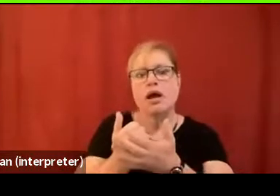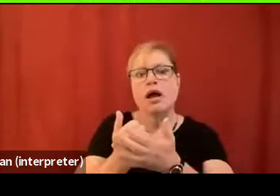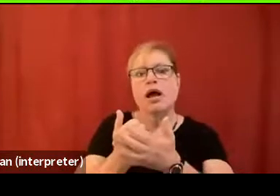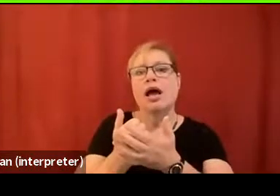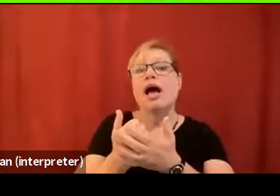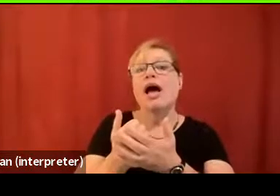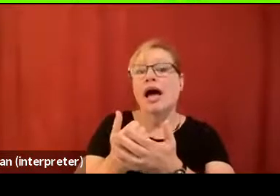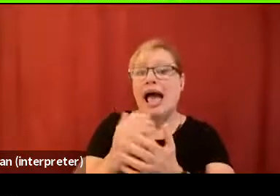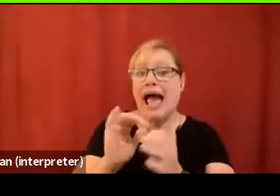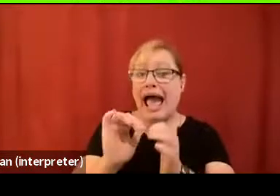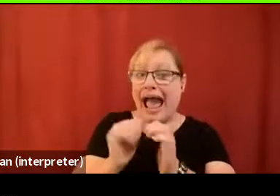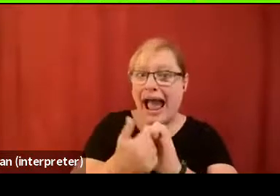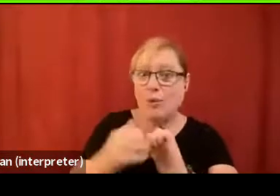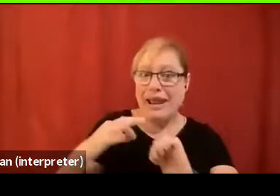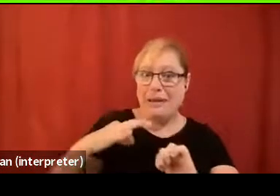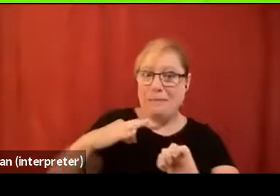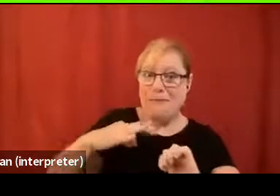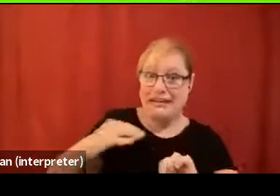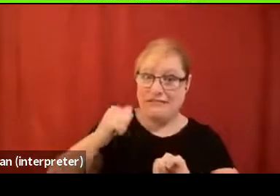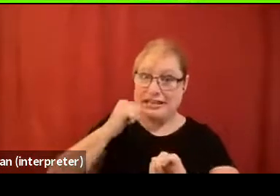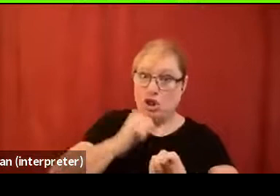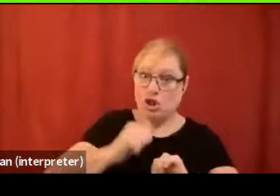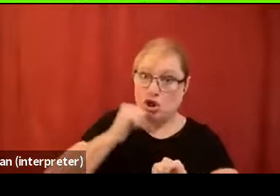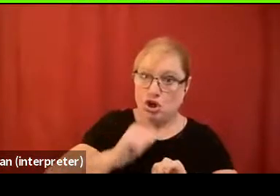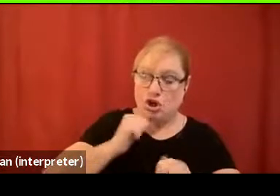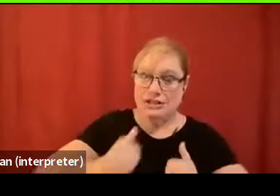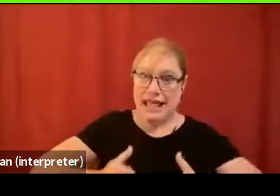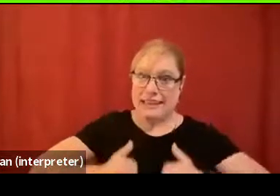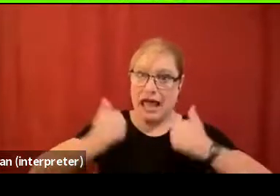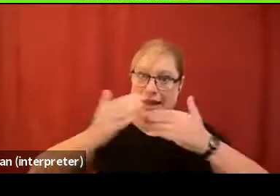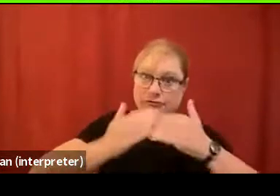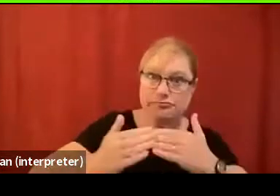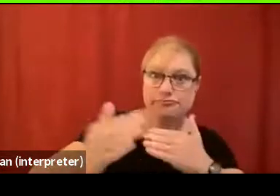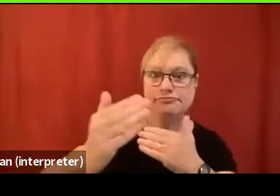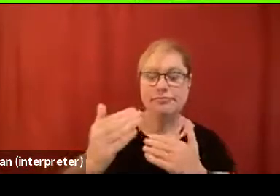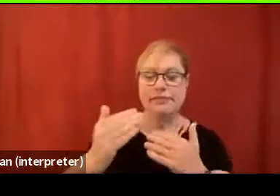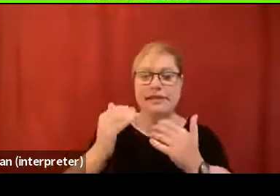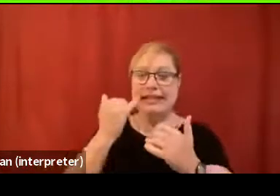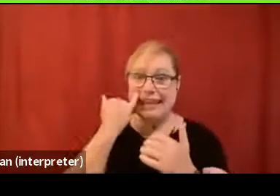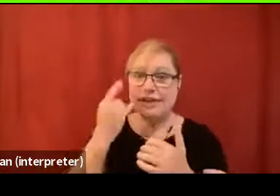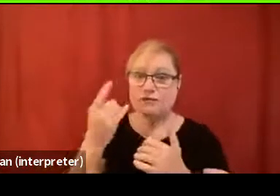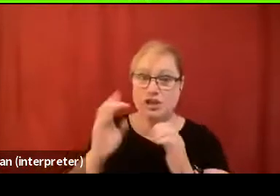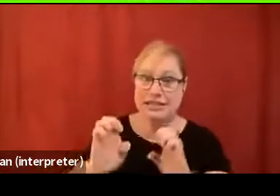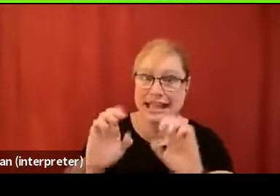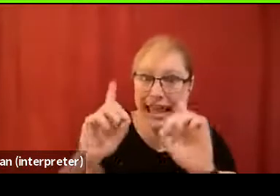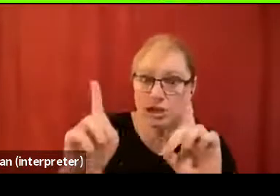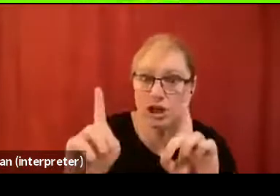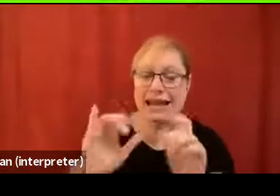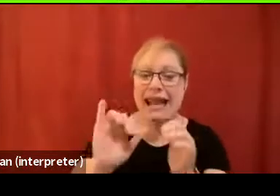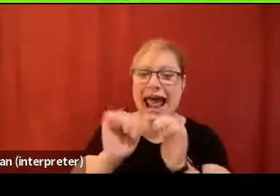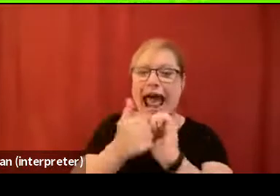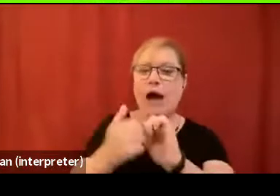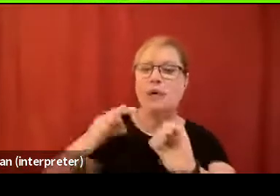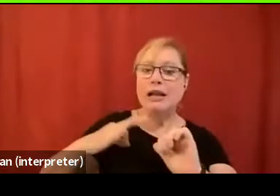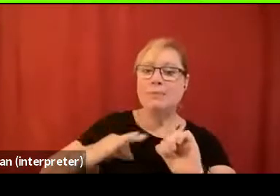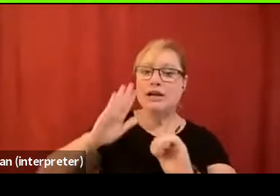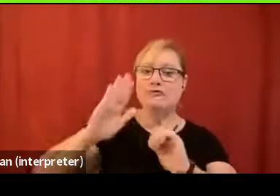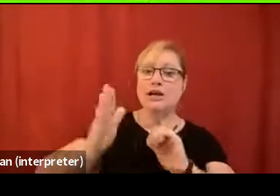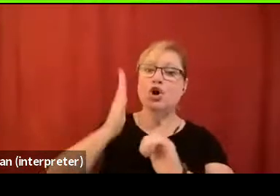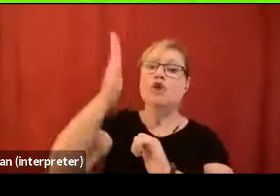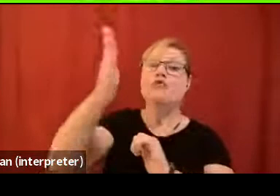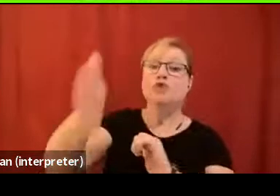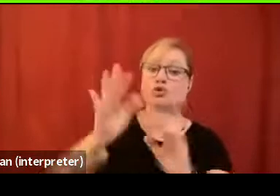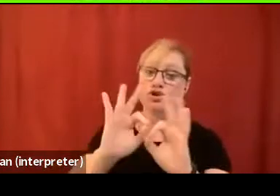could be if she's educated, how it improves the well-being of her, her family, her future family, and the society as a